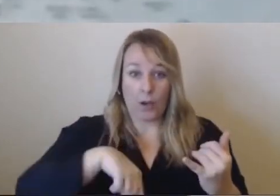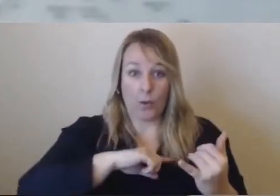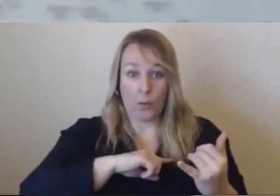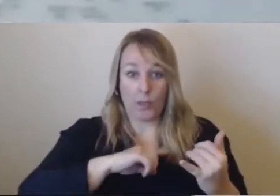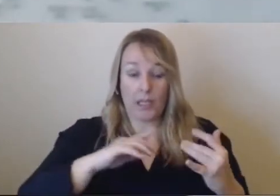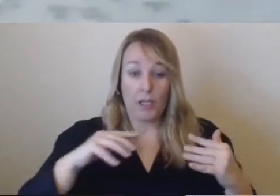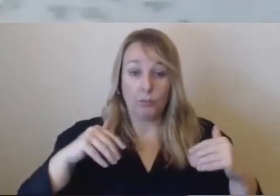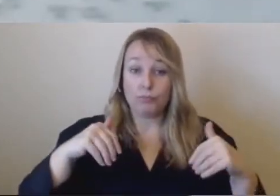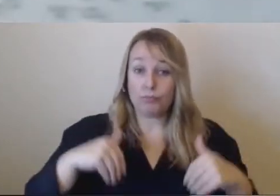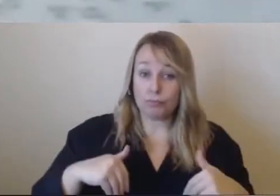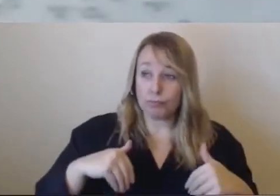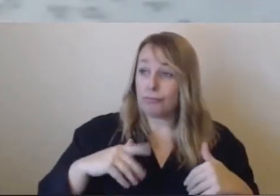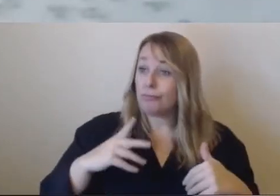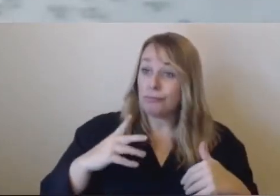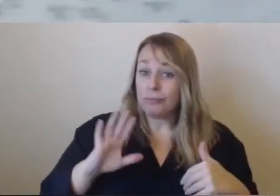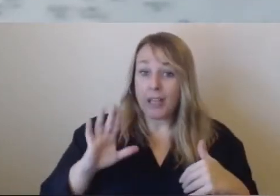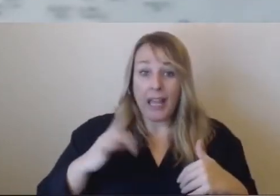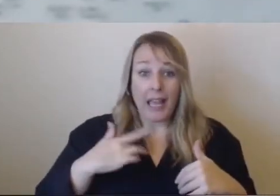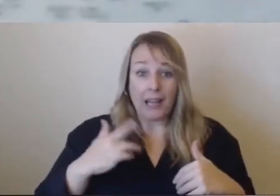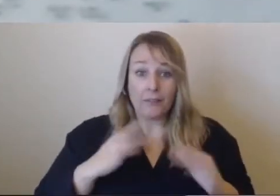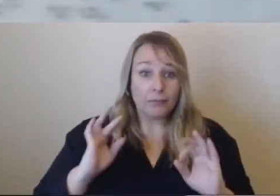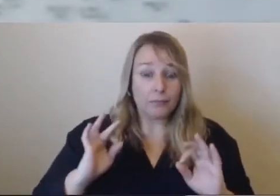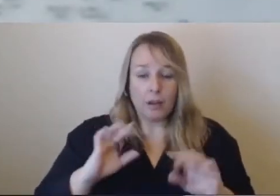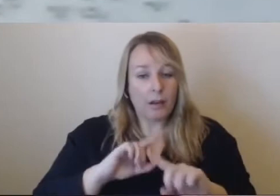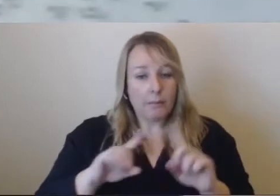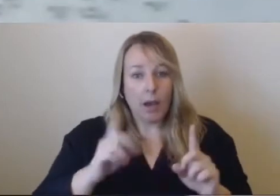We recognize that there is a licit